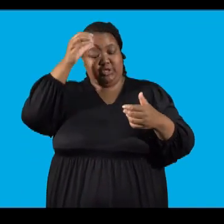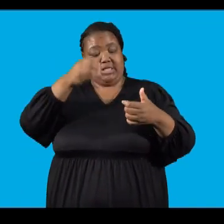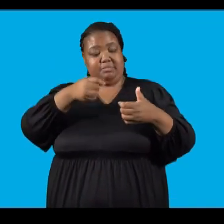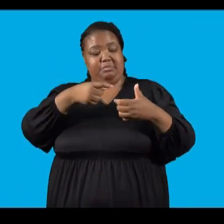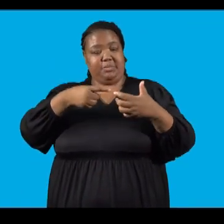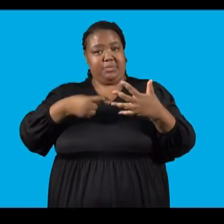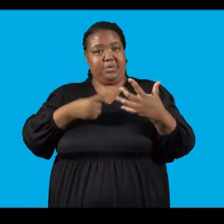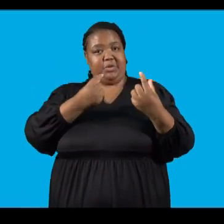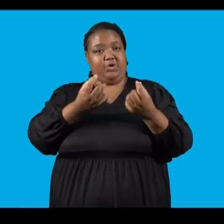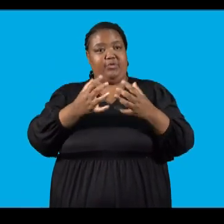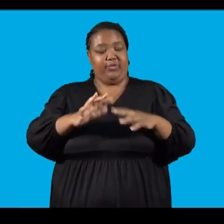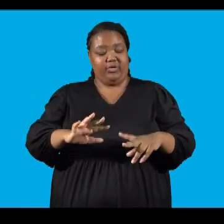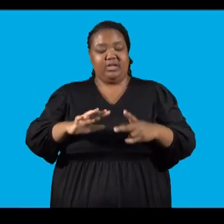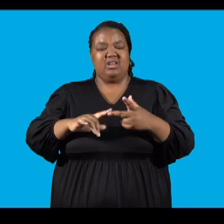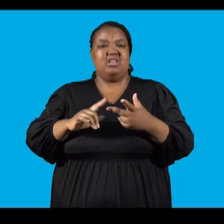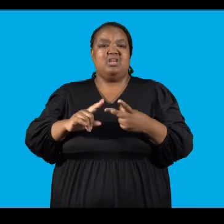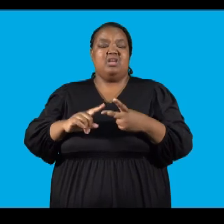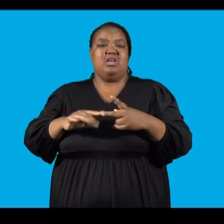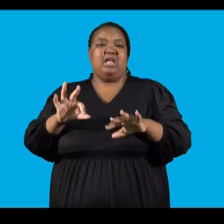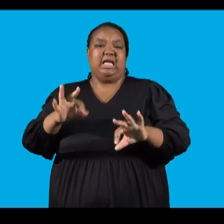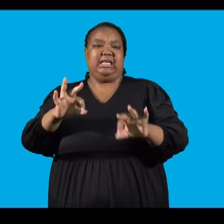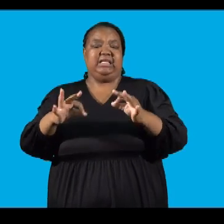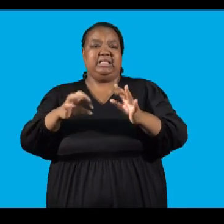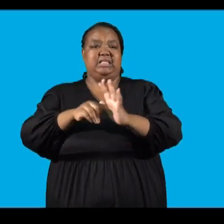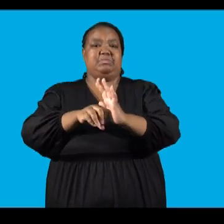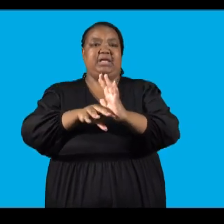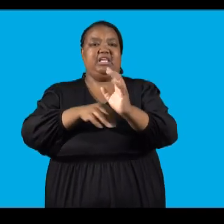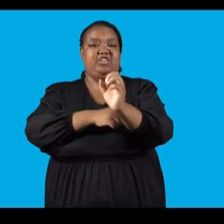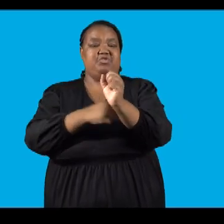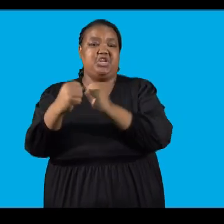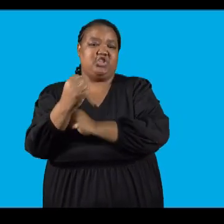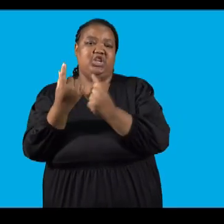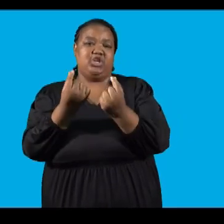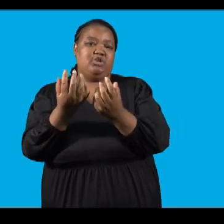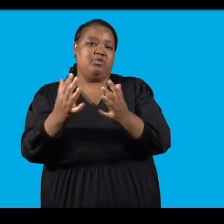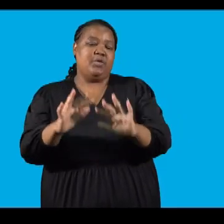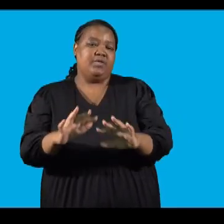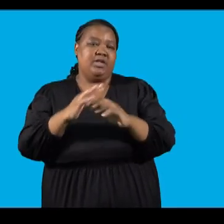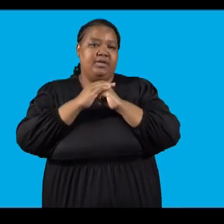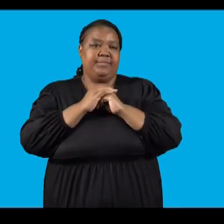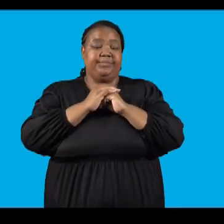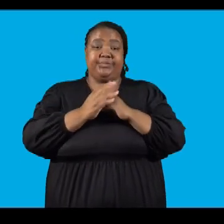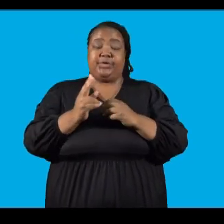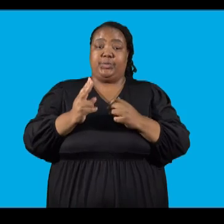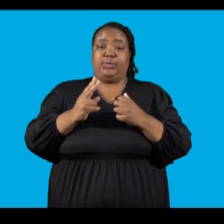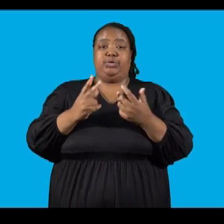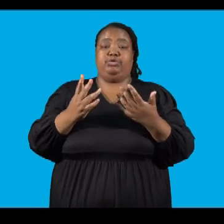So we did the concepts. We also looked at the analysis of the market structure